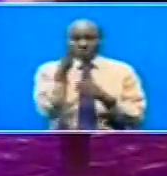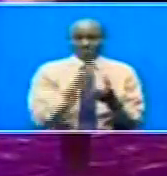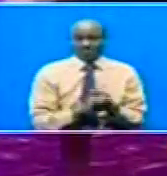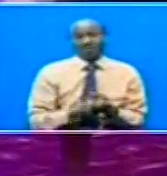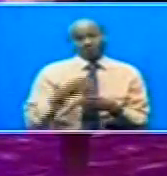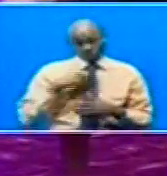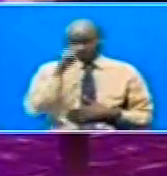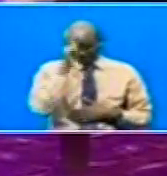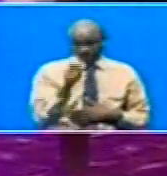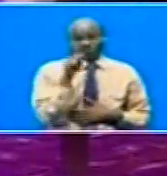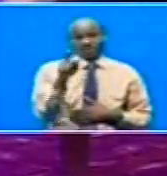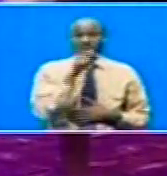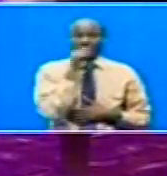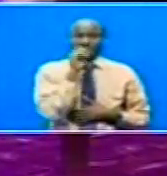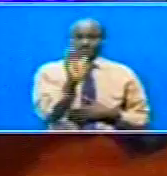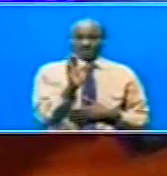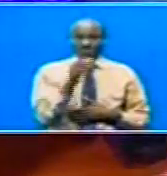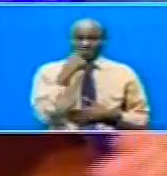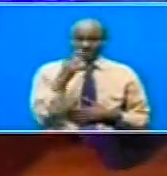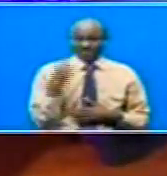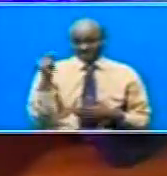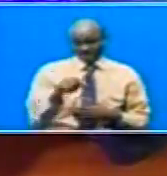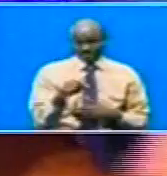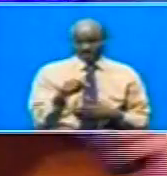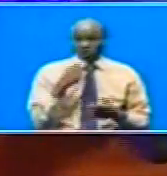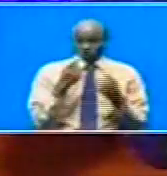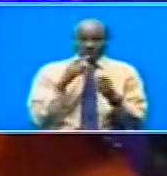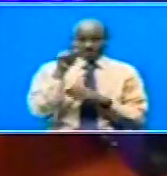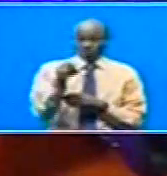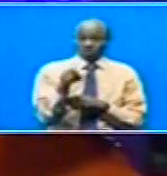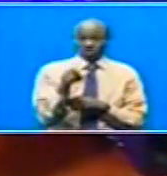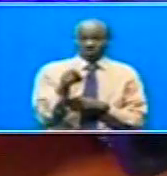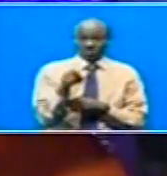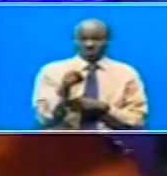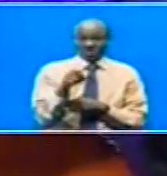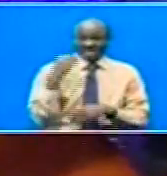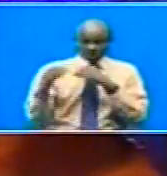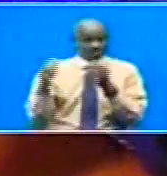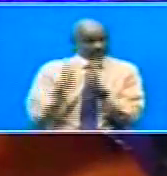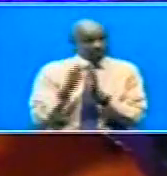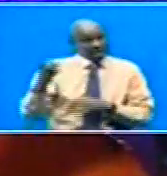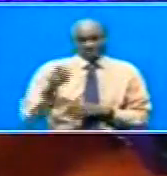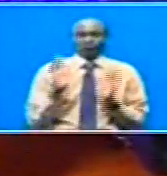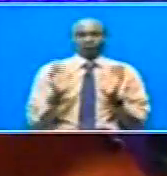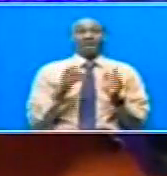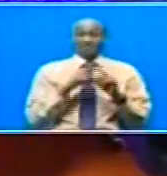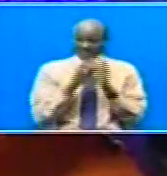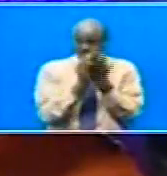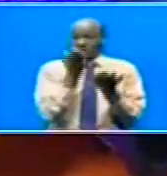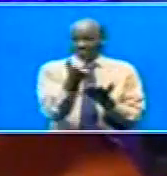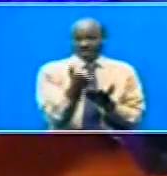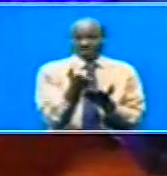out of respect for his feelings and his privacy, I've decided not to comment any further at the moment about our relationship. But in the book, you know, it